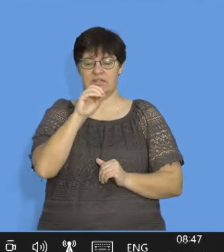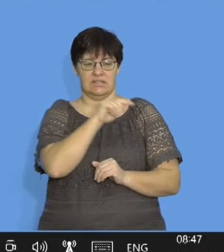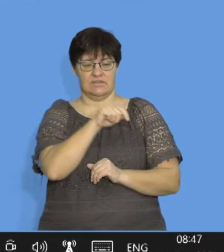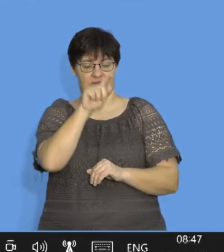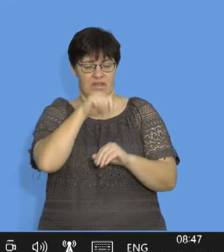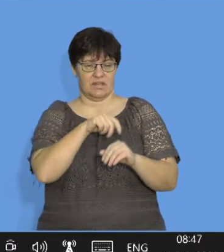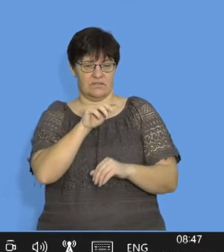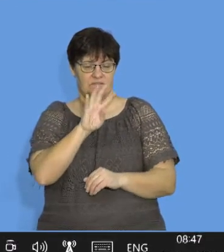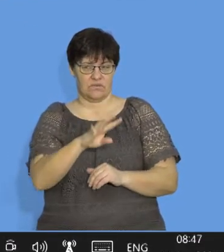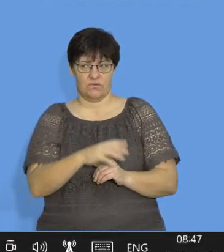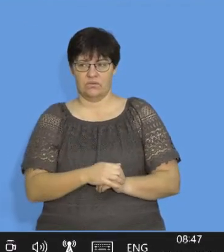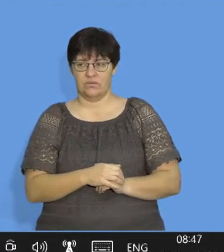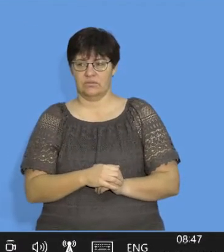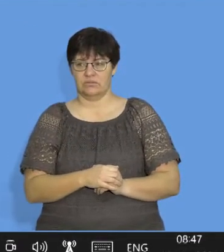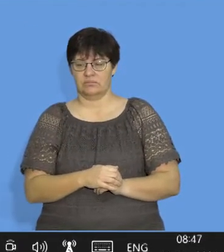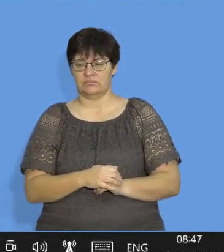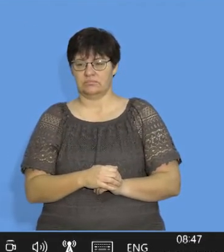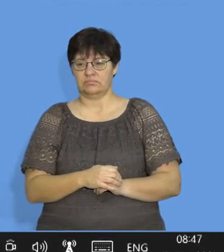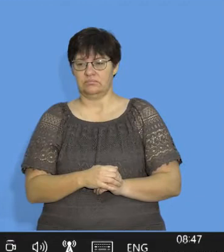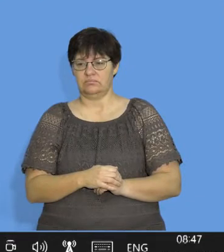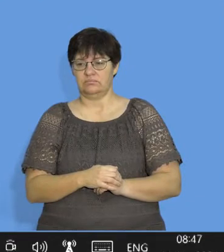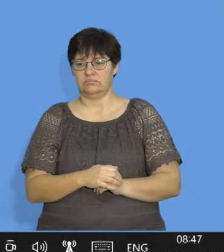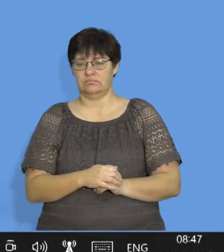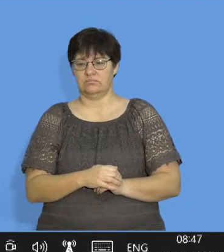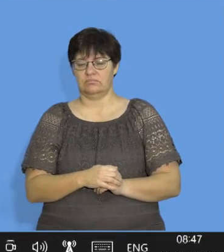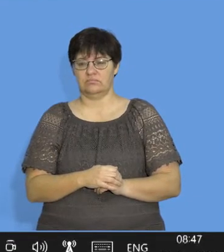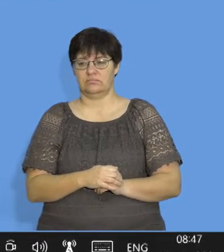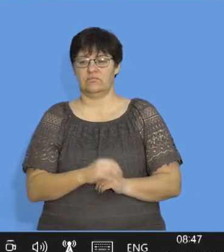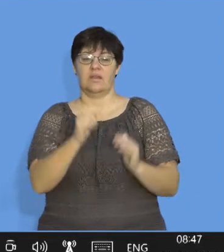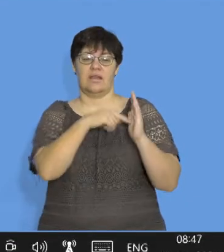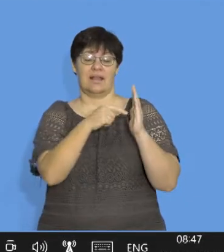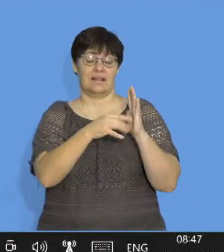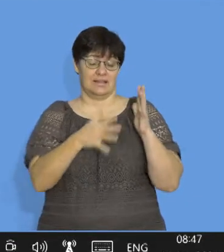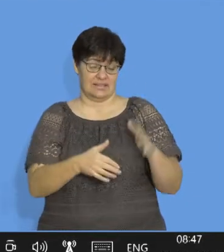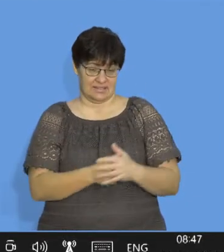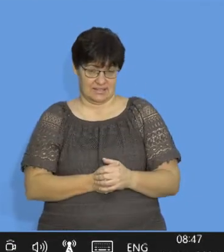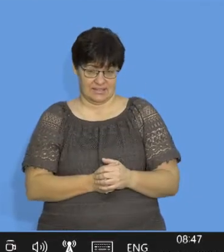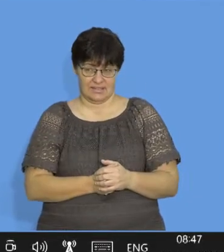4. And of course, we take our calculators